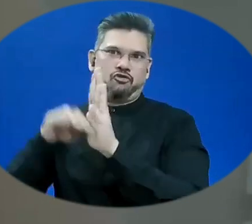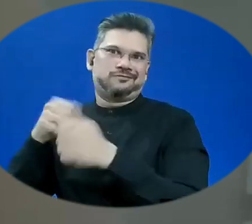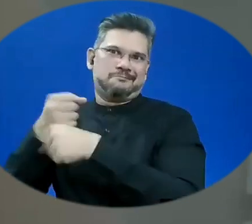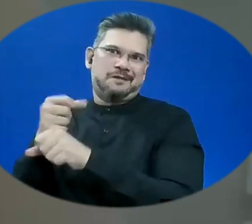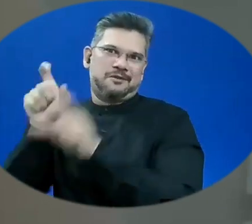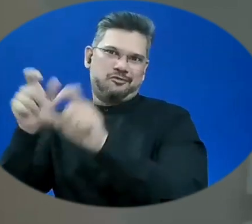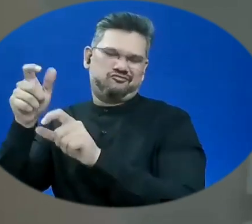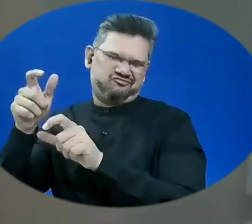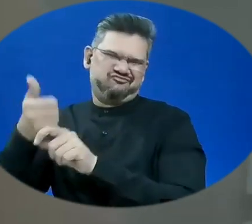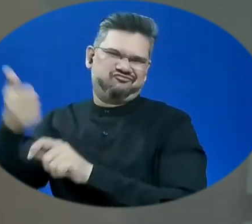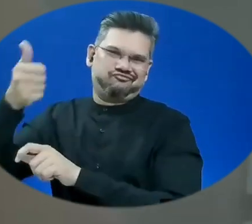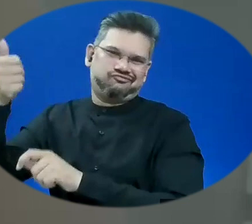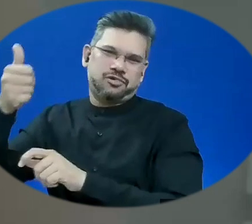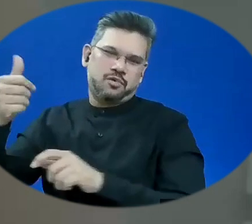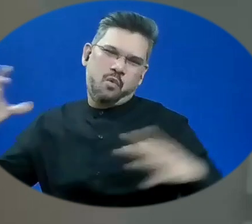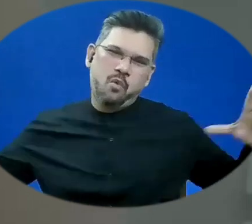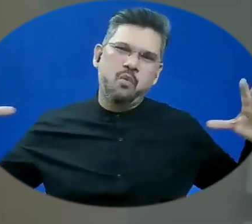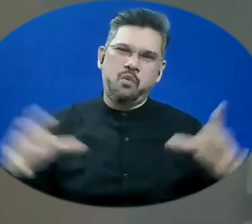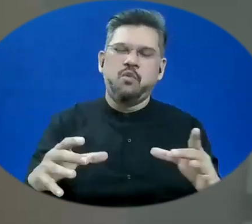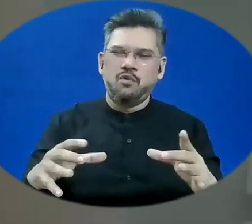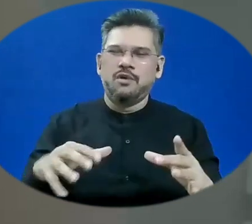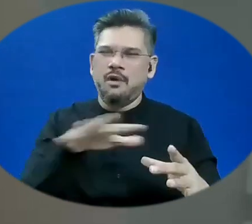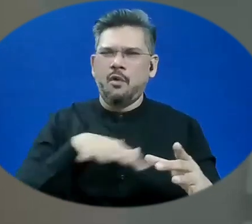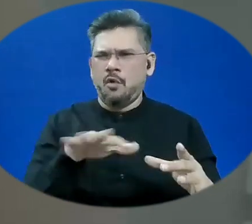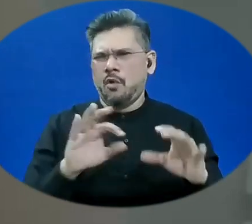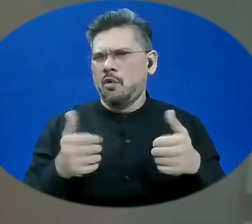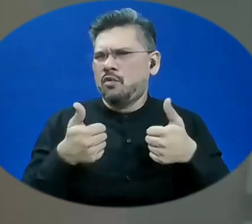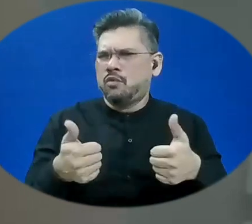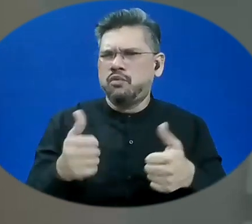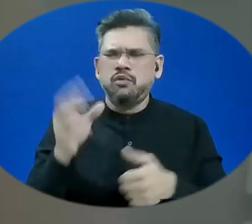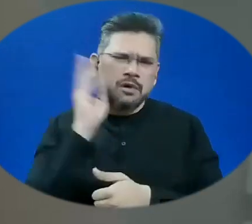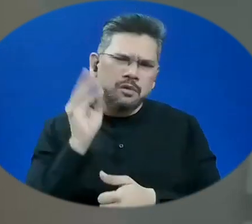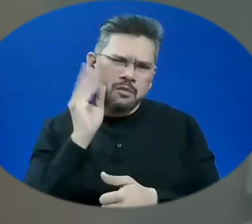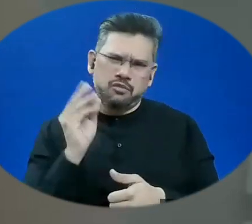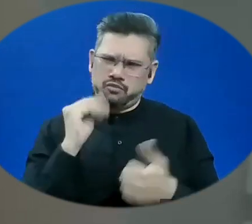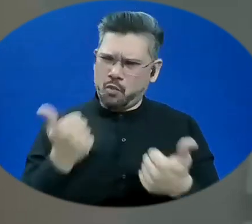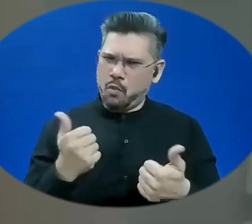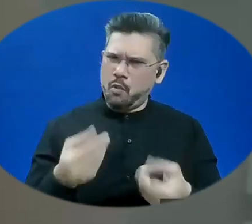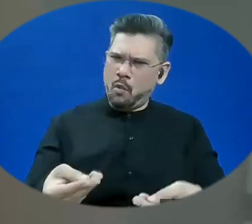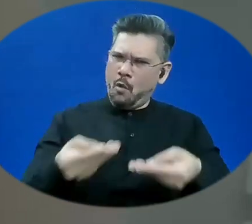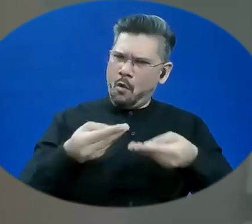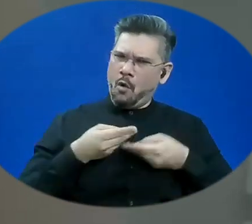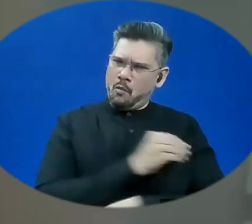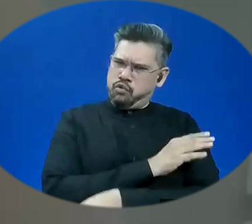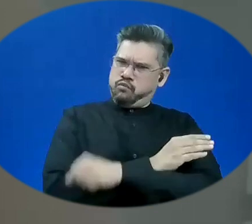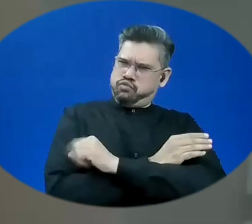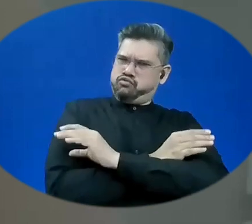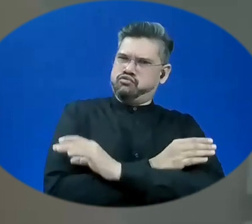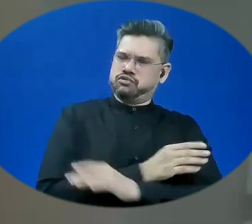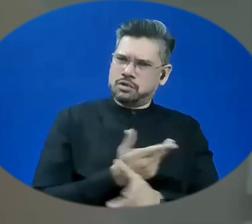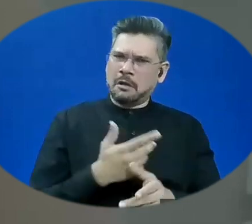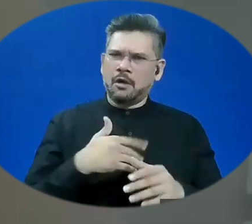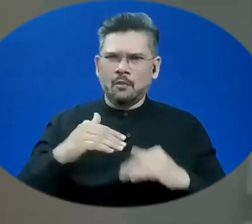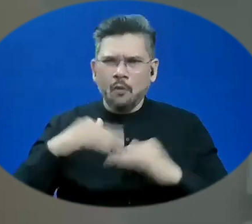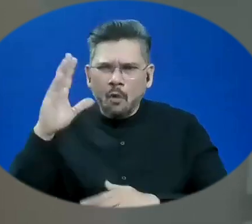experience. An empowering experience that gave me the opportunity to really spend a lot of time and to listen to stories and to exchange